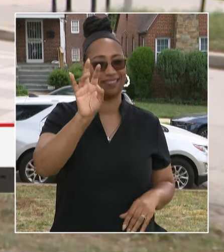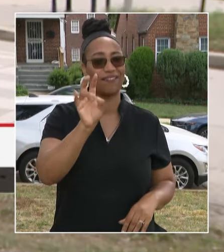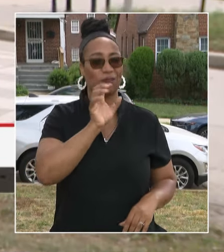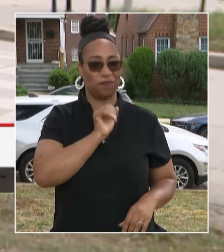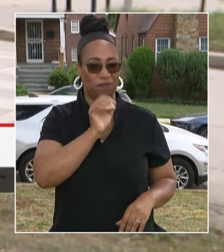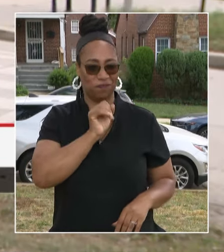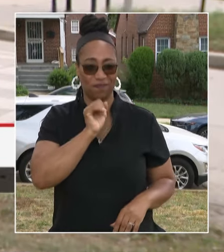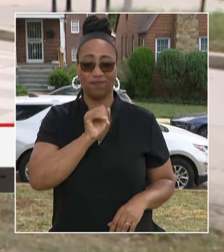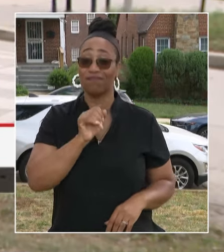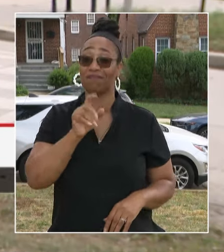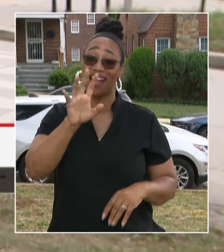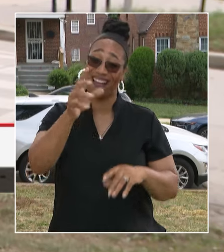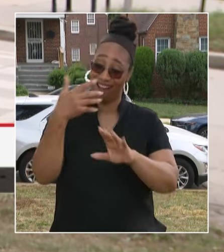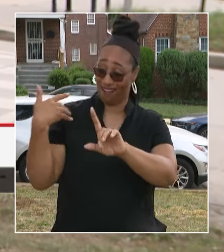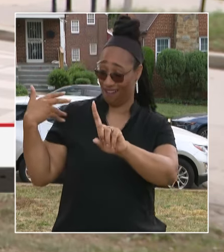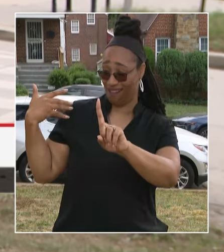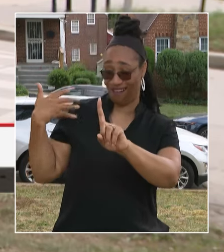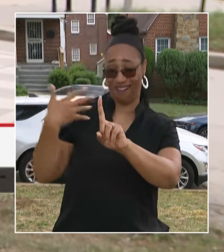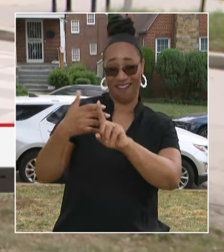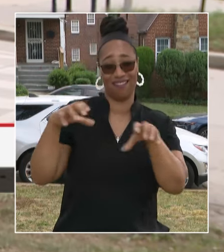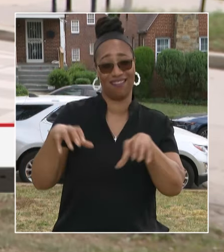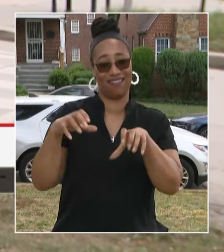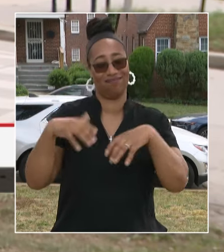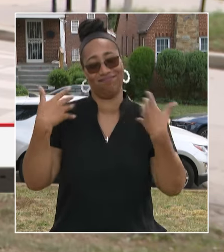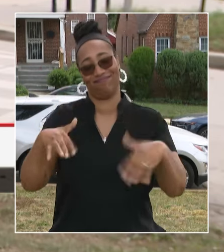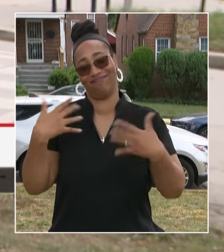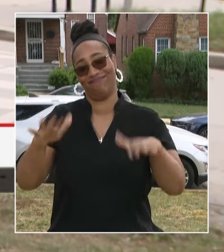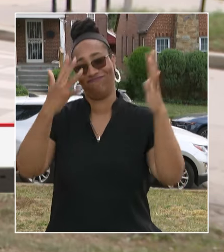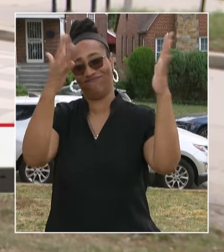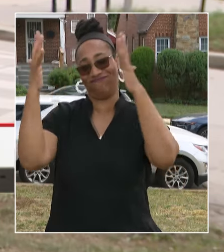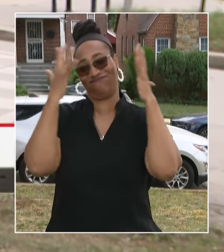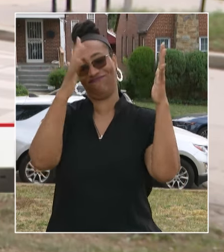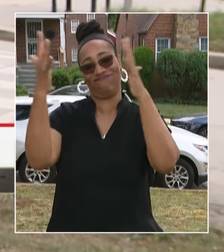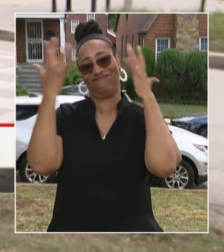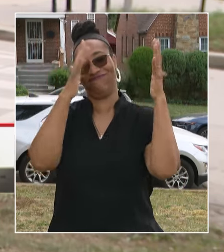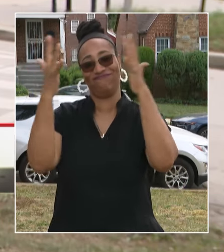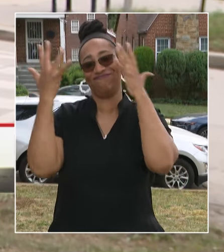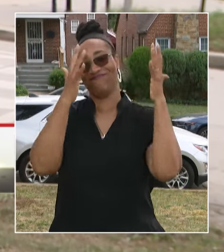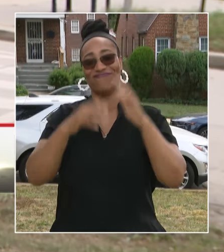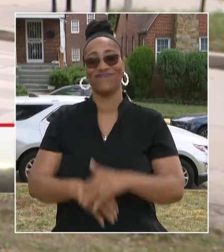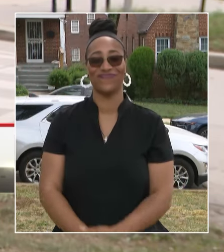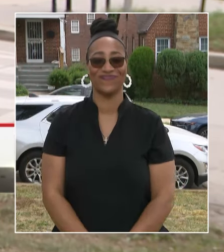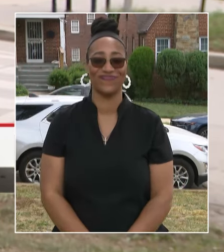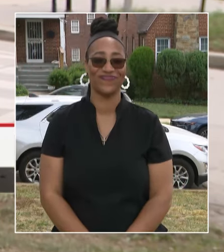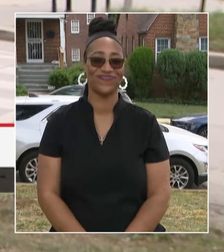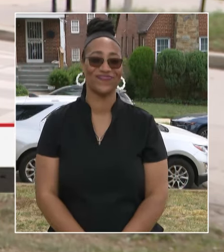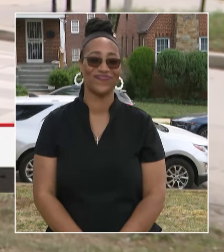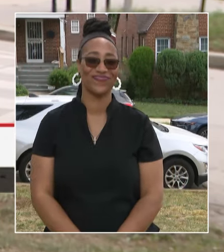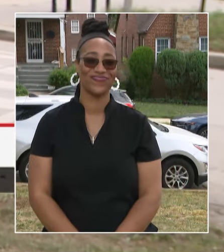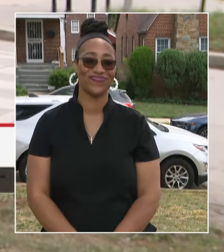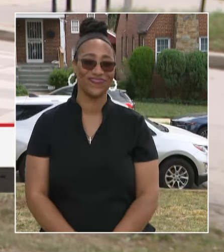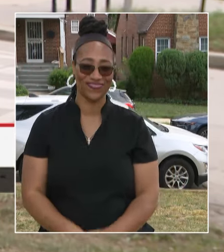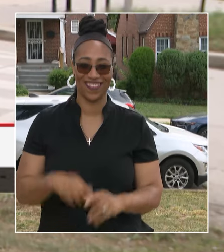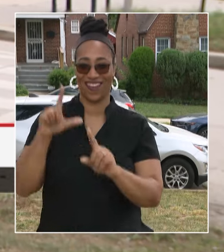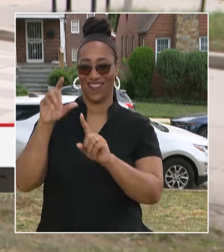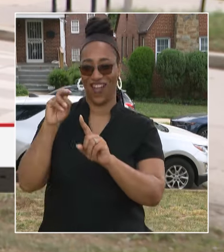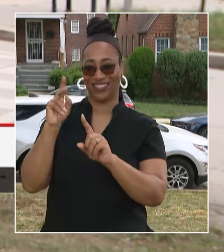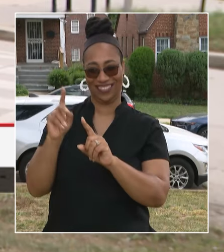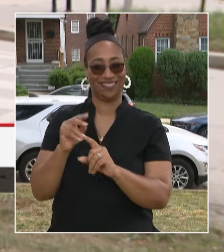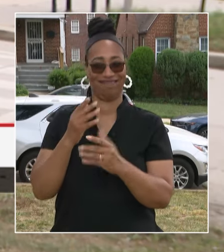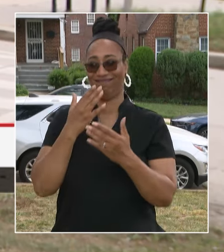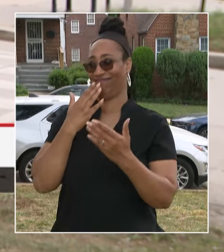Amazing job, London. I think we may see London in the Wilson building in future years serving as council